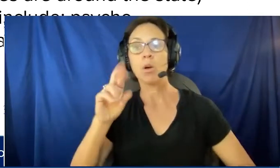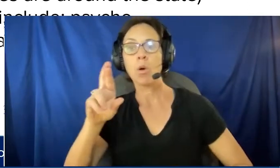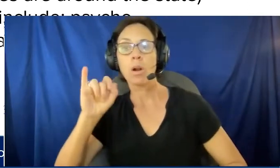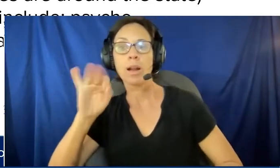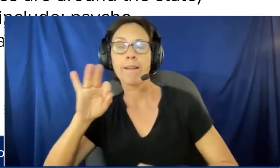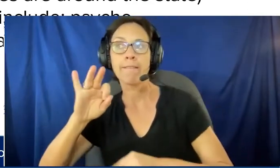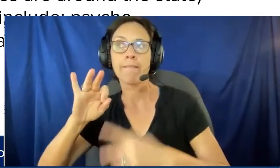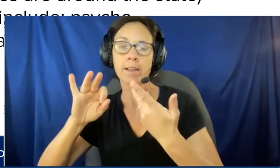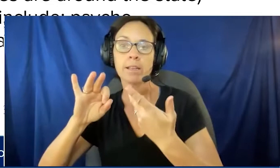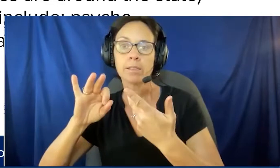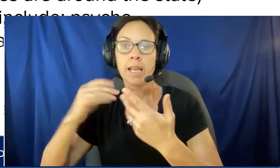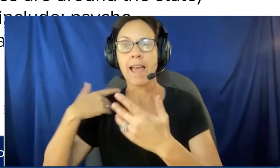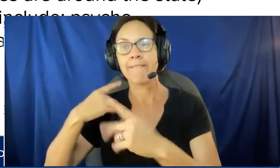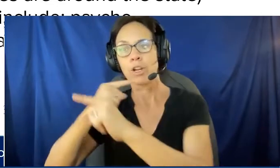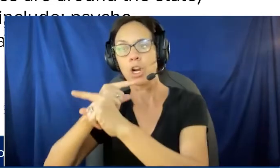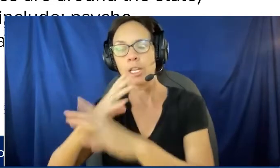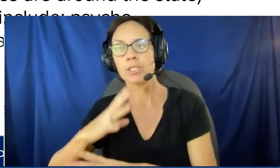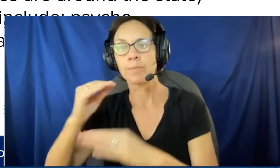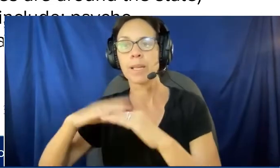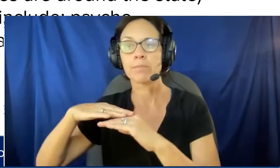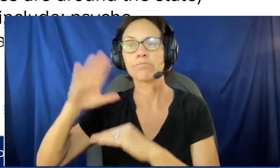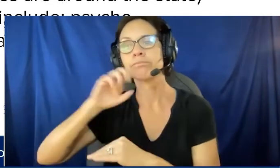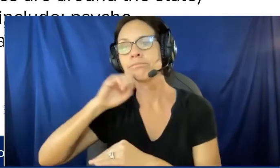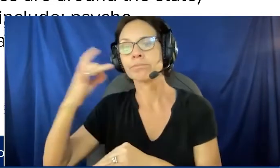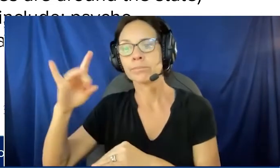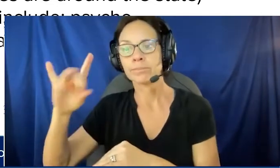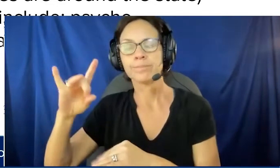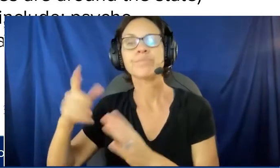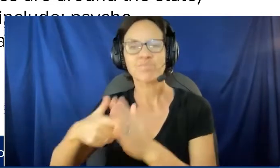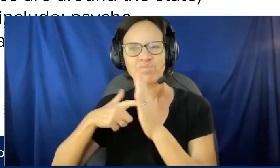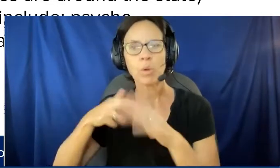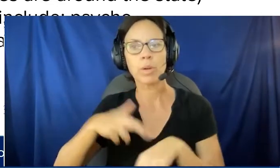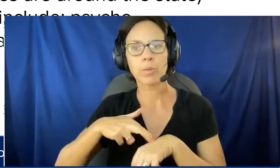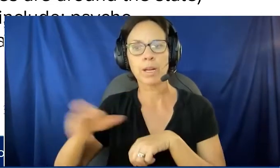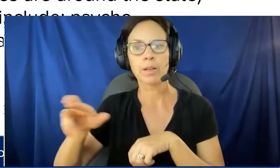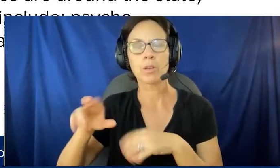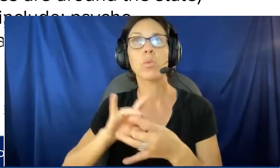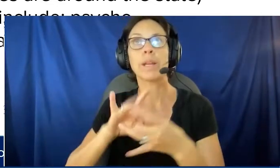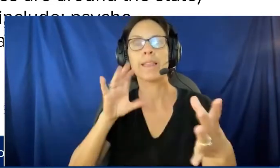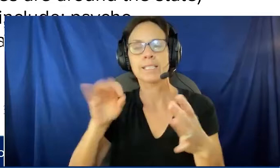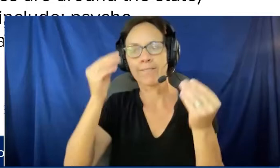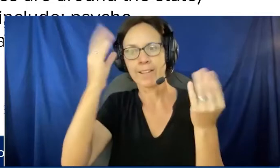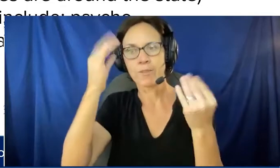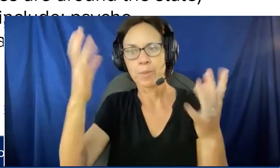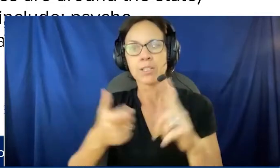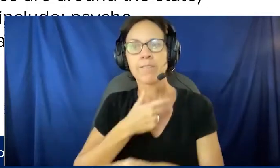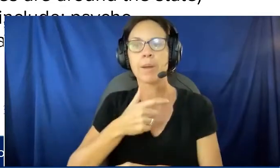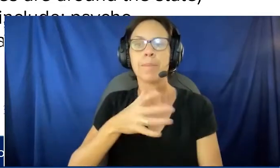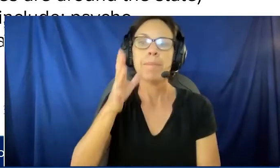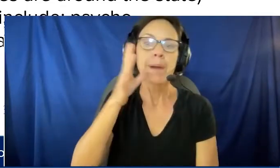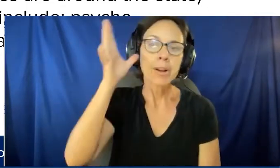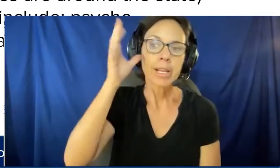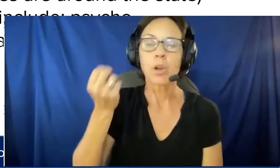or older, we would need the referral, the release of information from the parent or